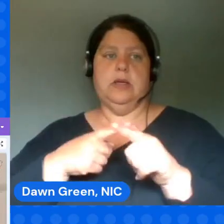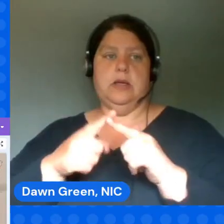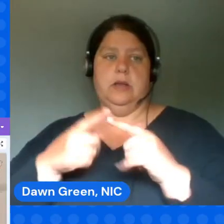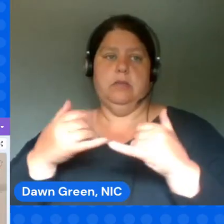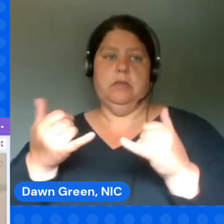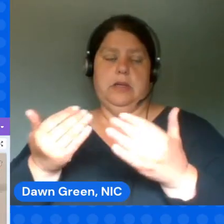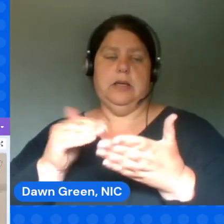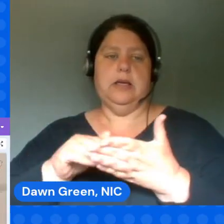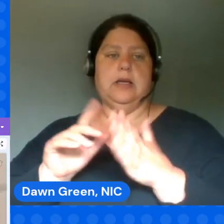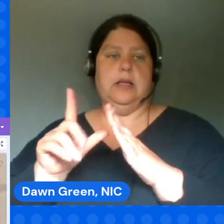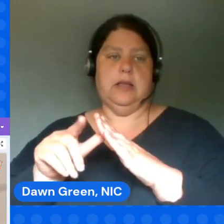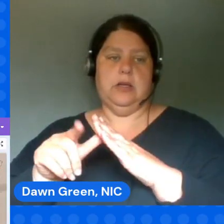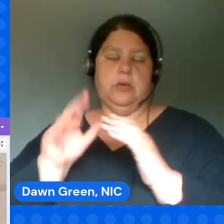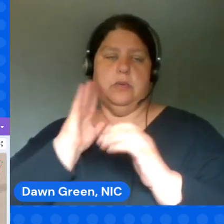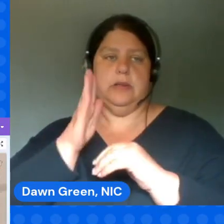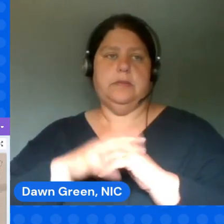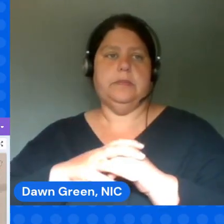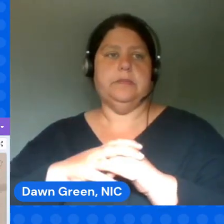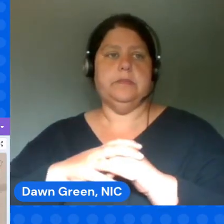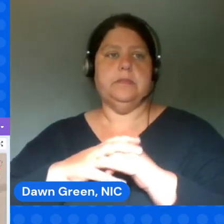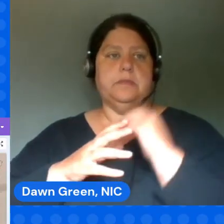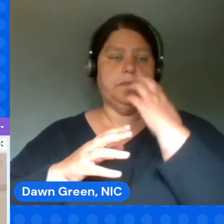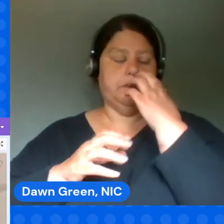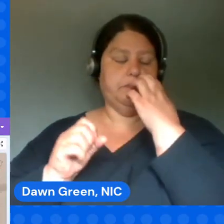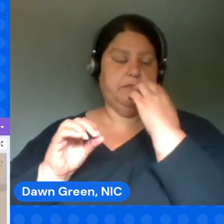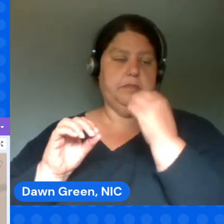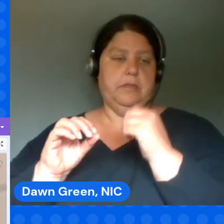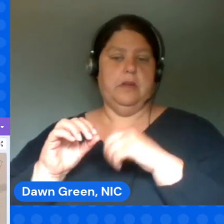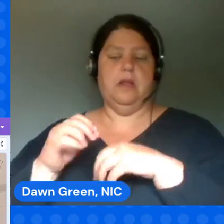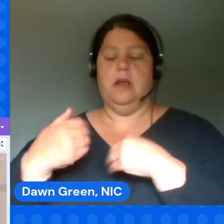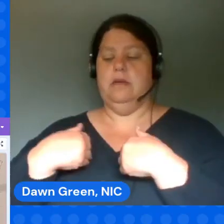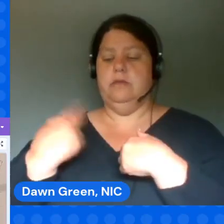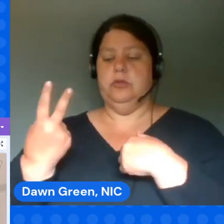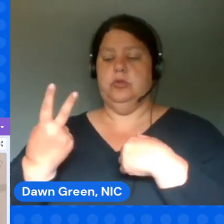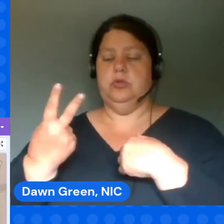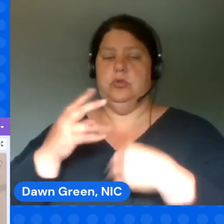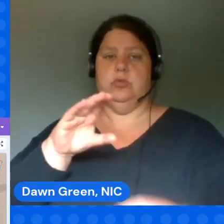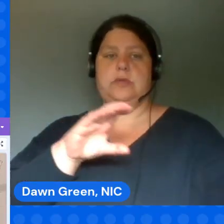Uh, so there's two characters.